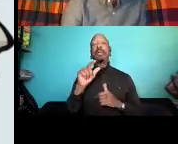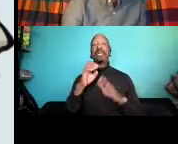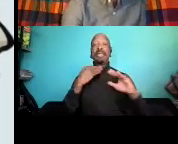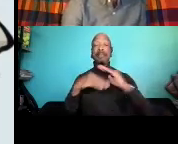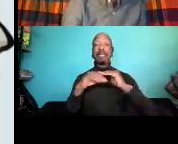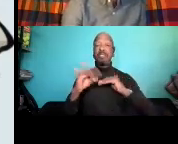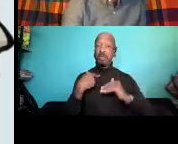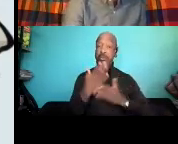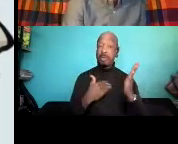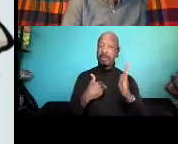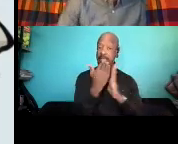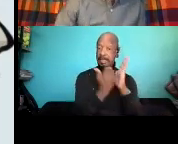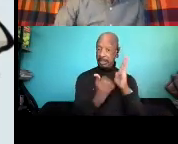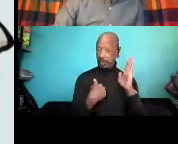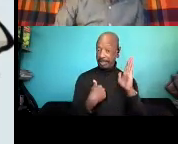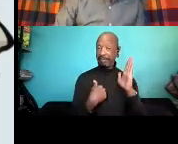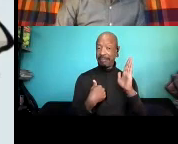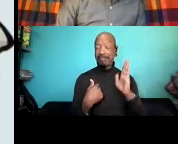our event page,